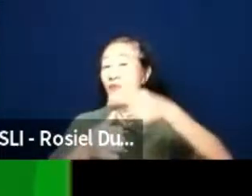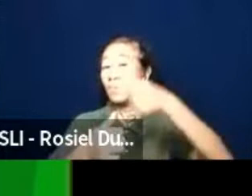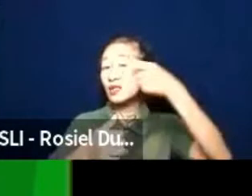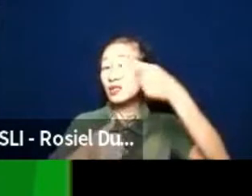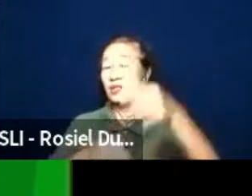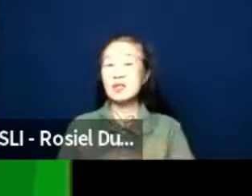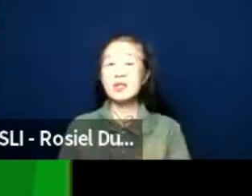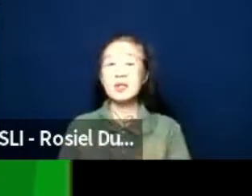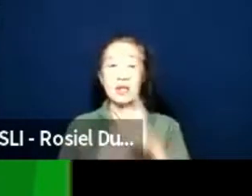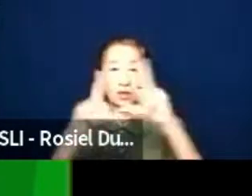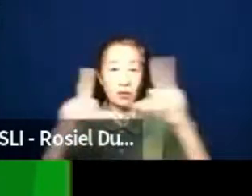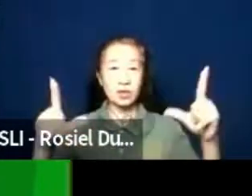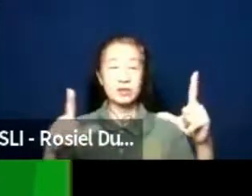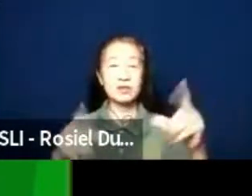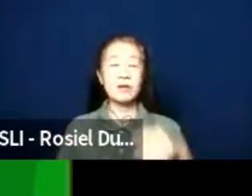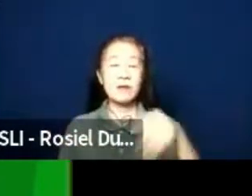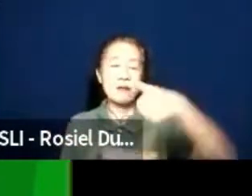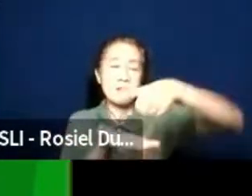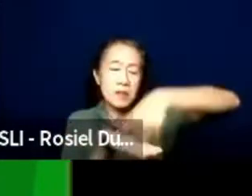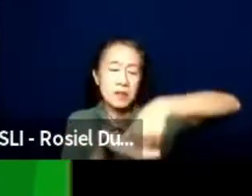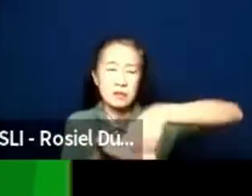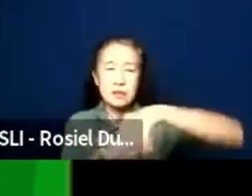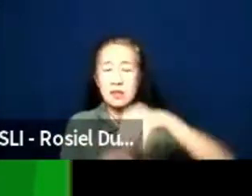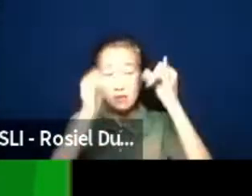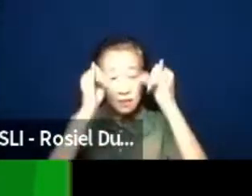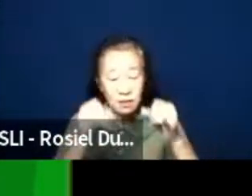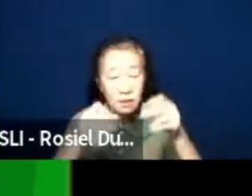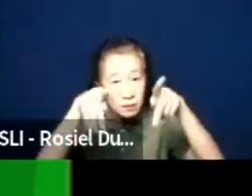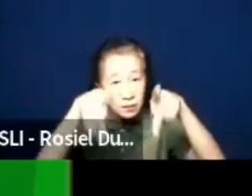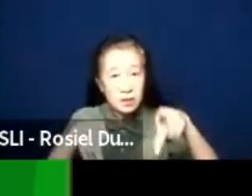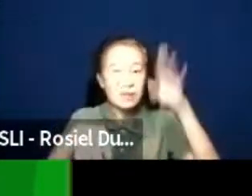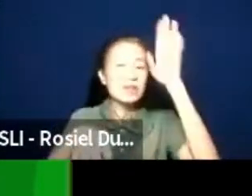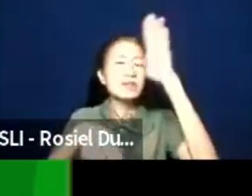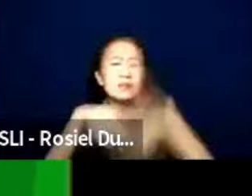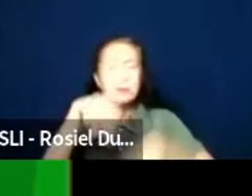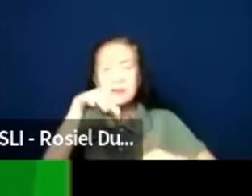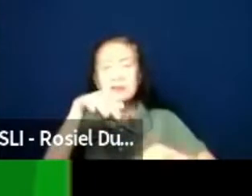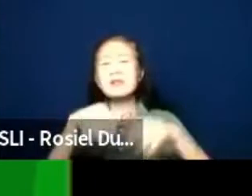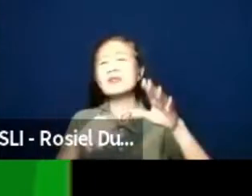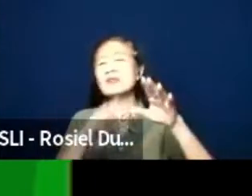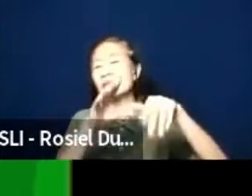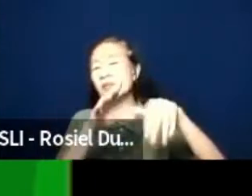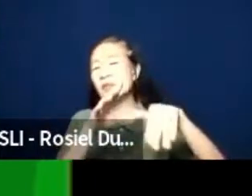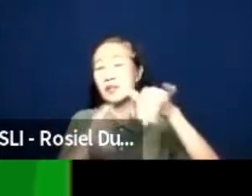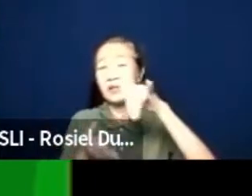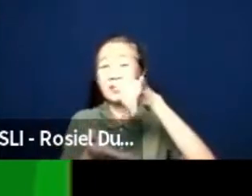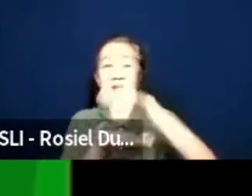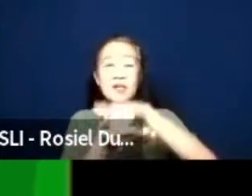People first language place the emphasis on the individual instead of the disability. So that's the purpose